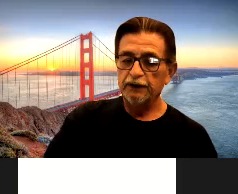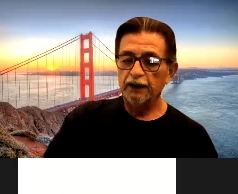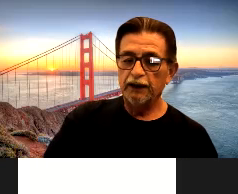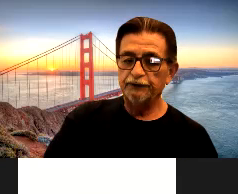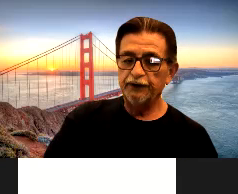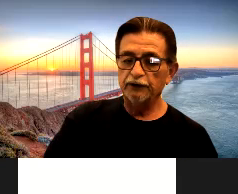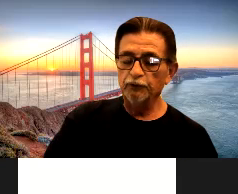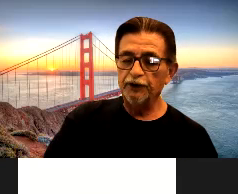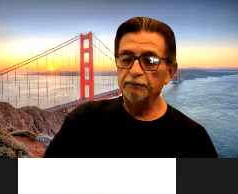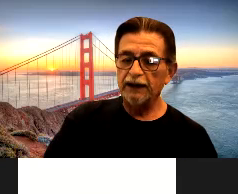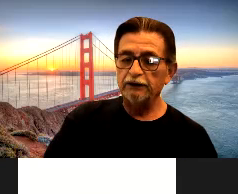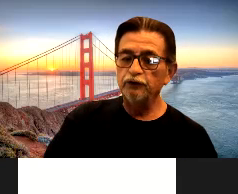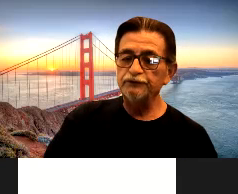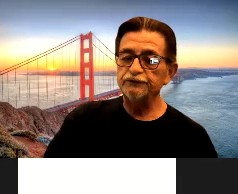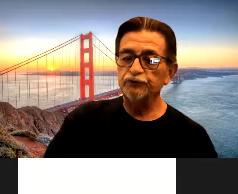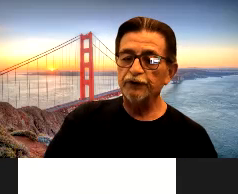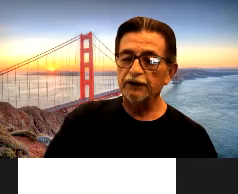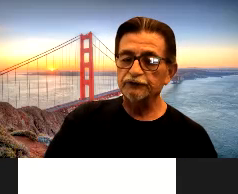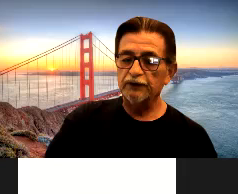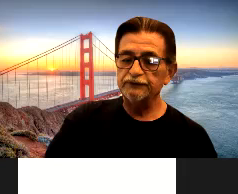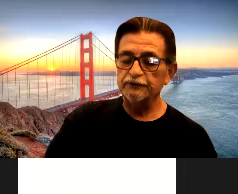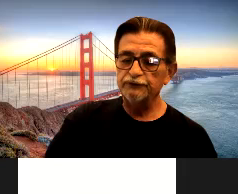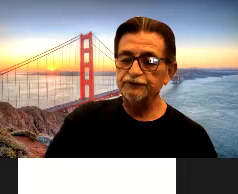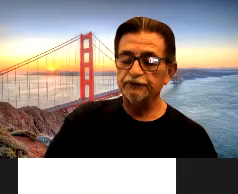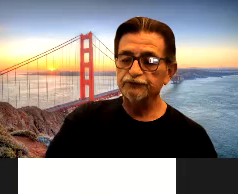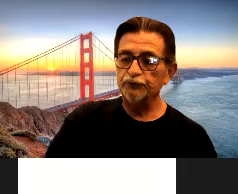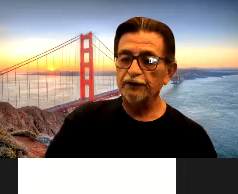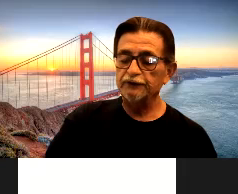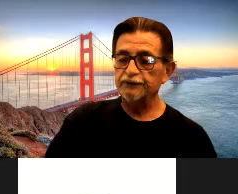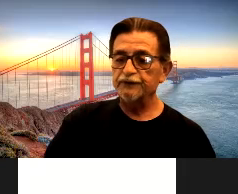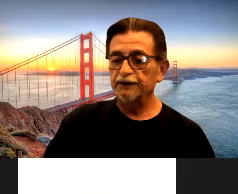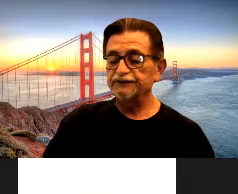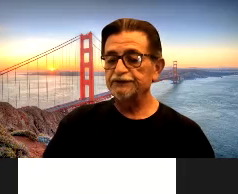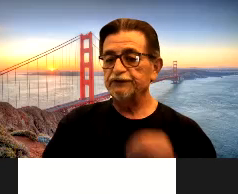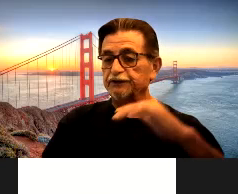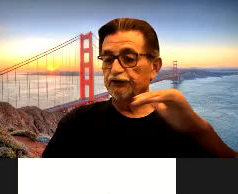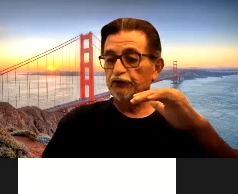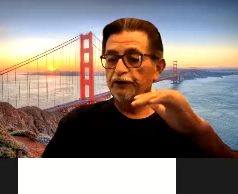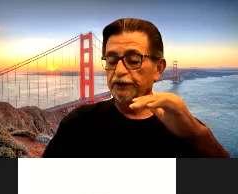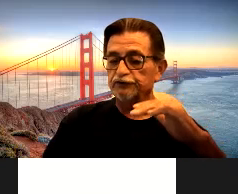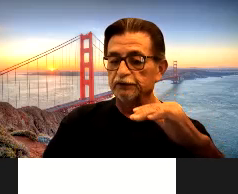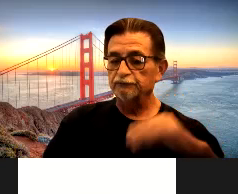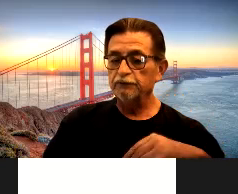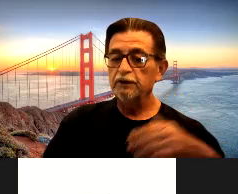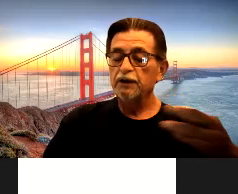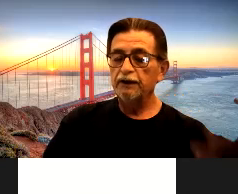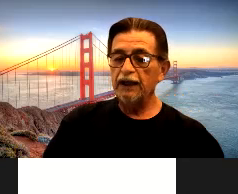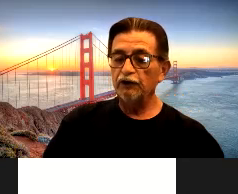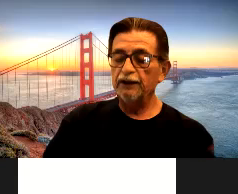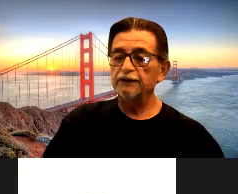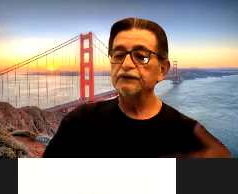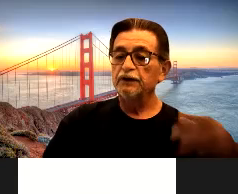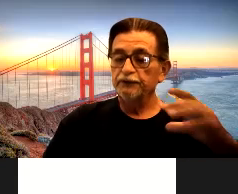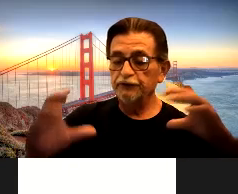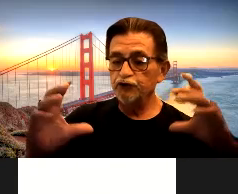does. And the aluminum, by losing 3 electrons, losing those 3 electrons that existed in the third energy level,